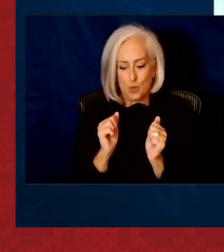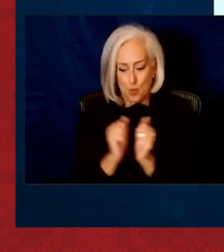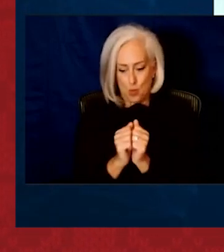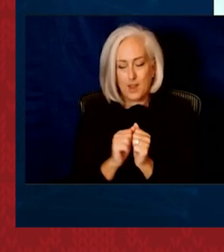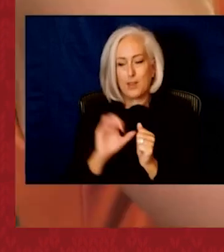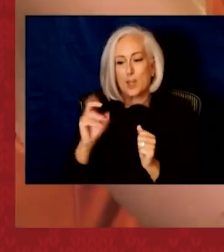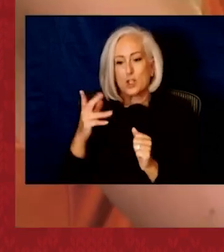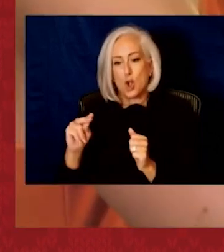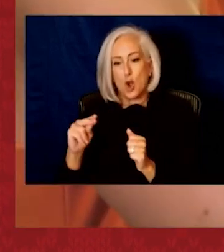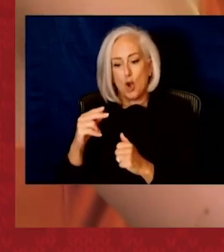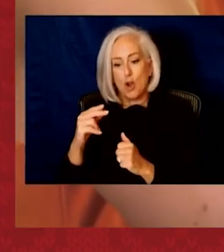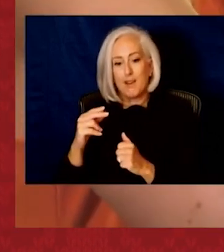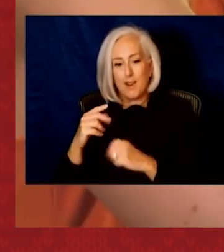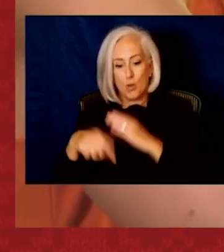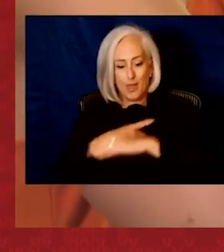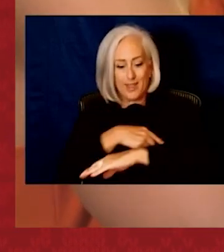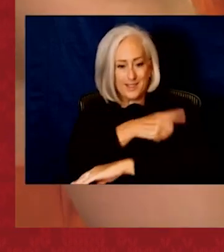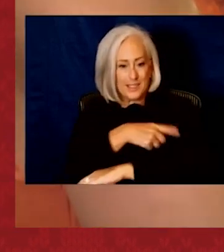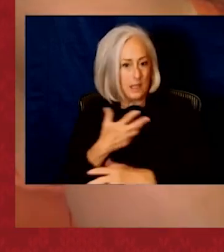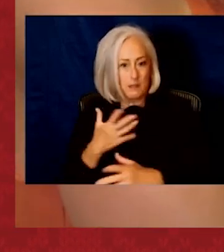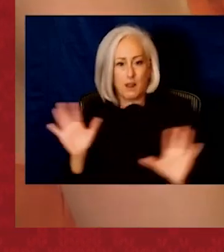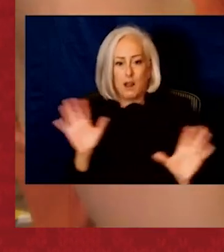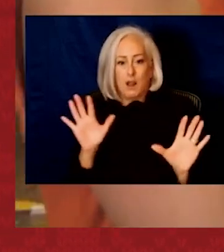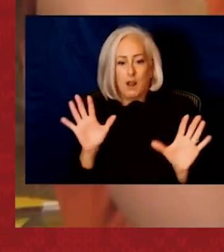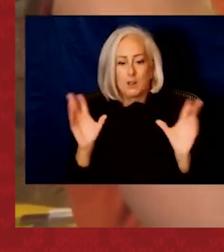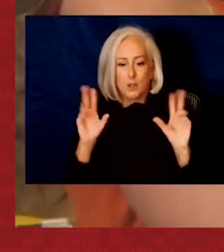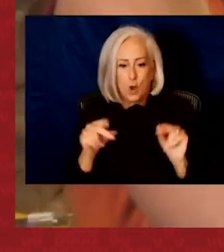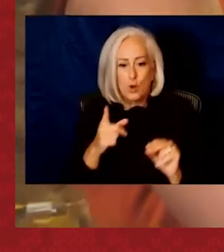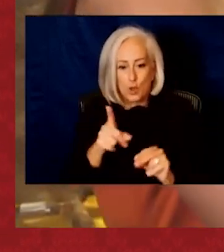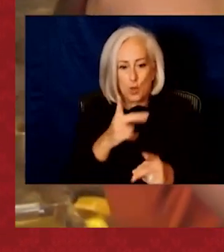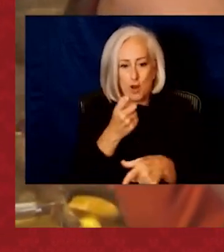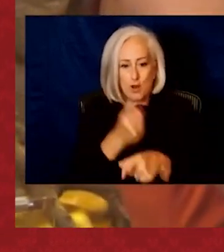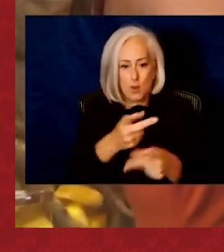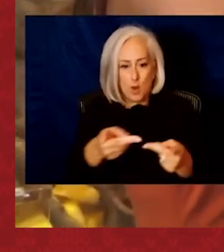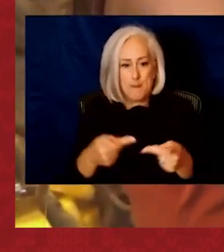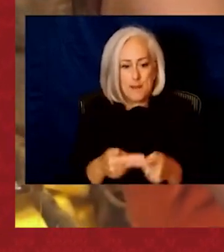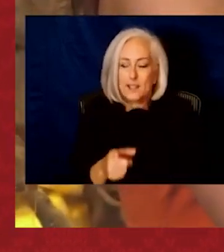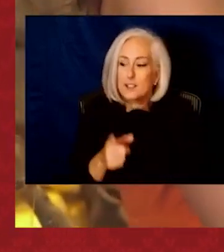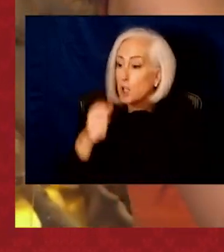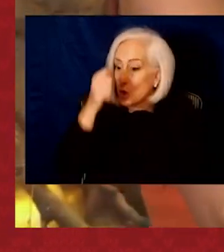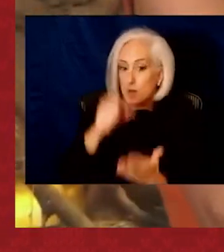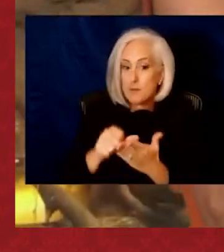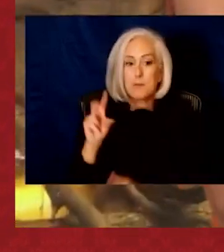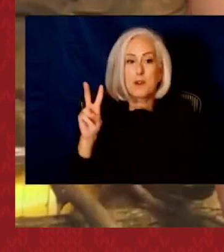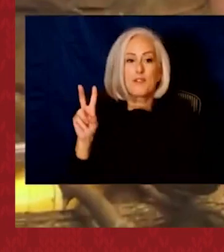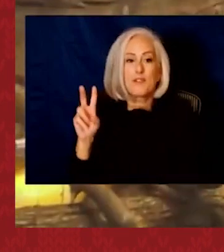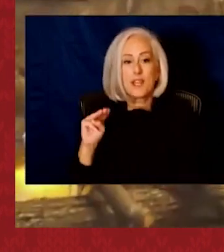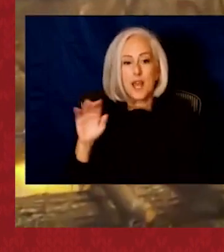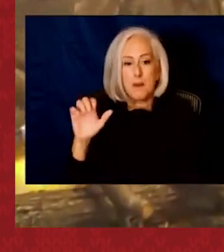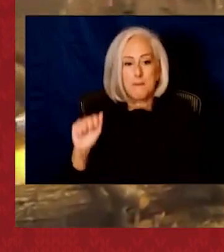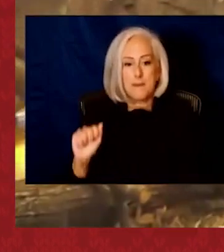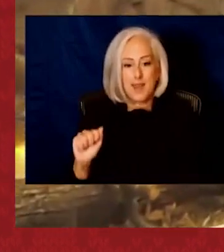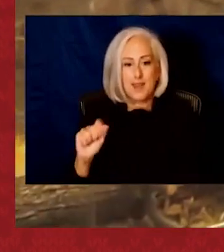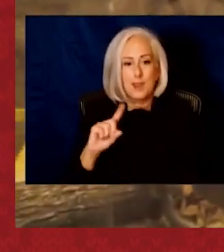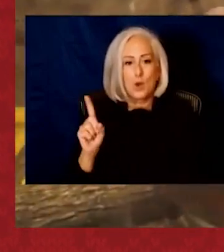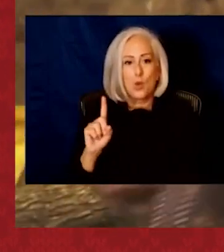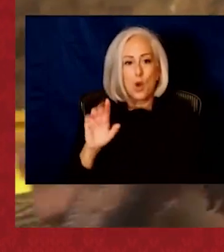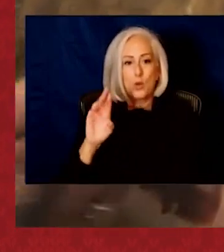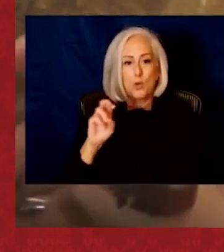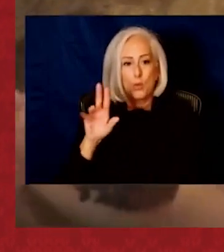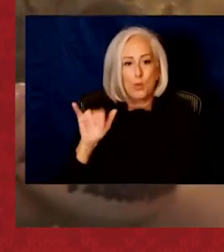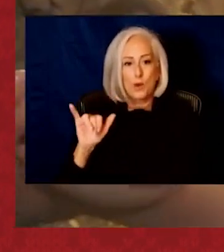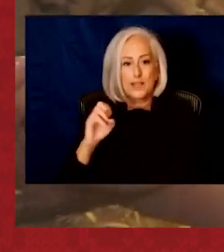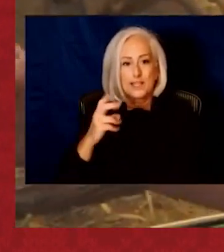are in the right spot You know what? today. Do you remember the VMAs where Britney Spears held the snake?